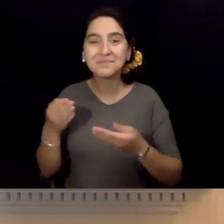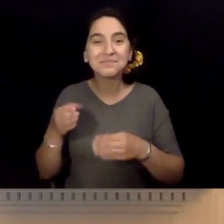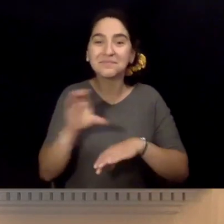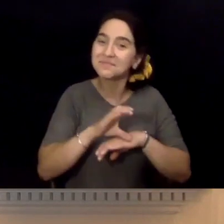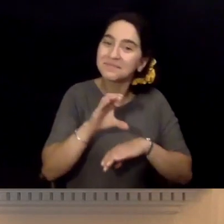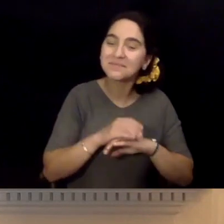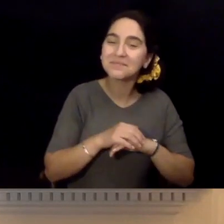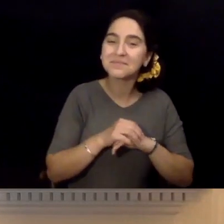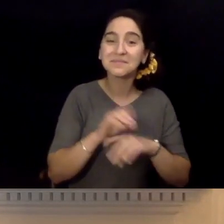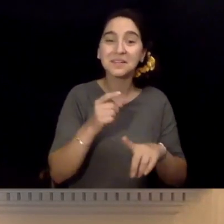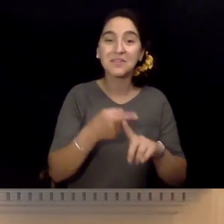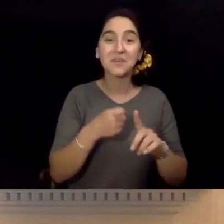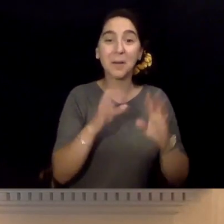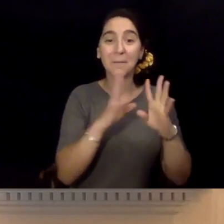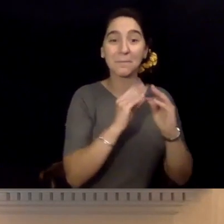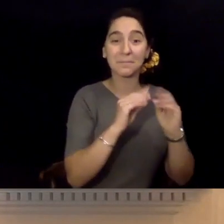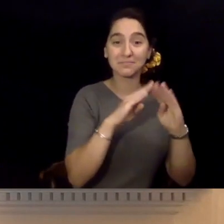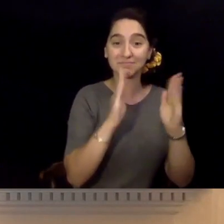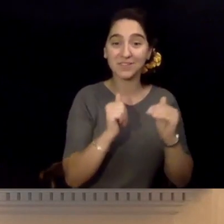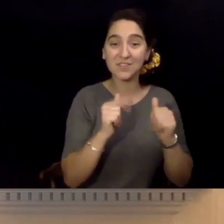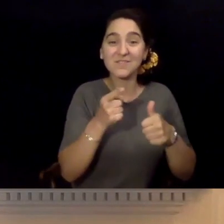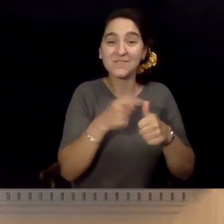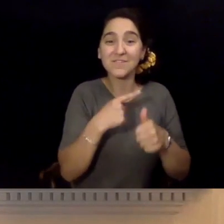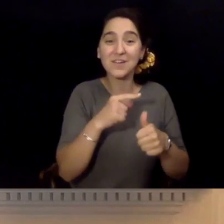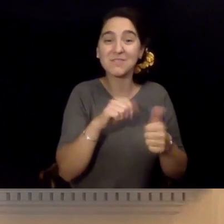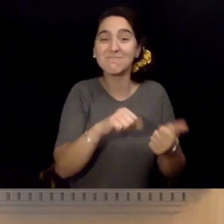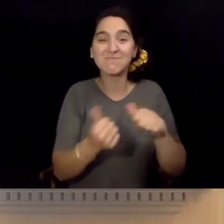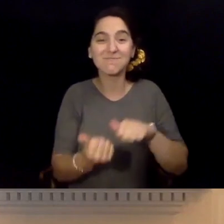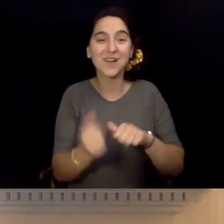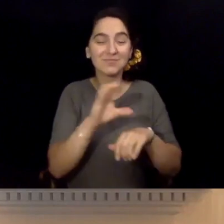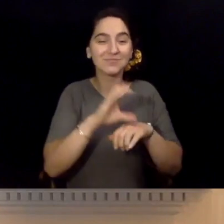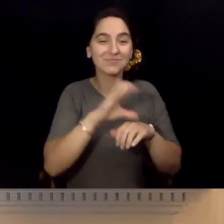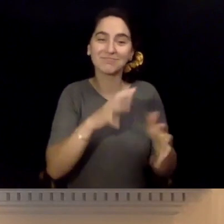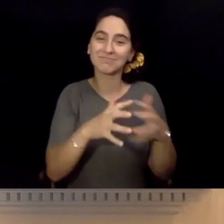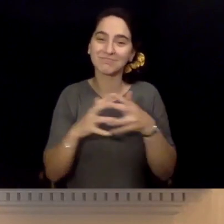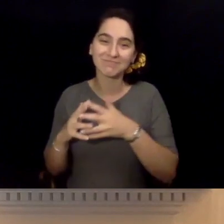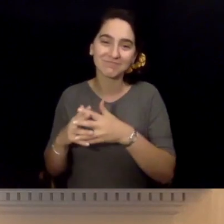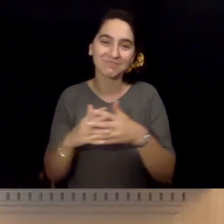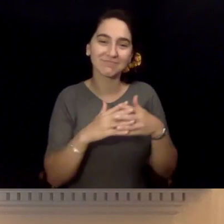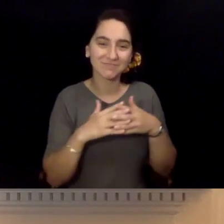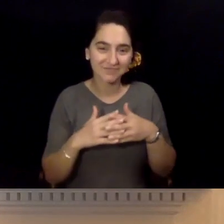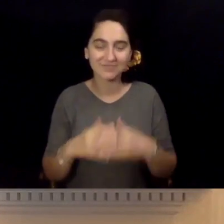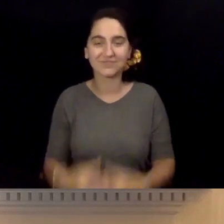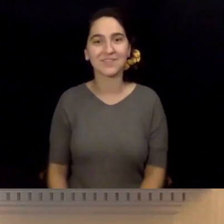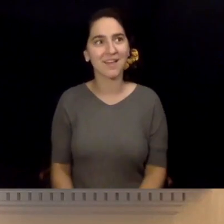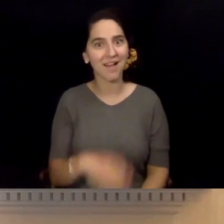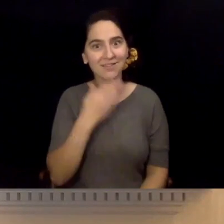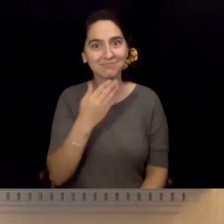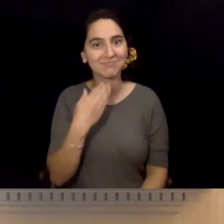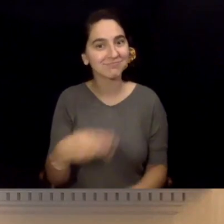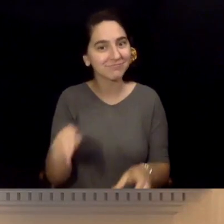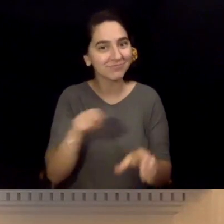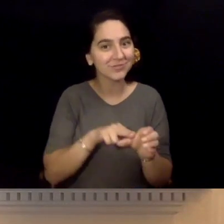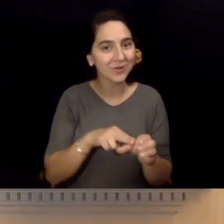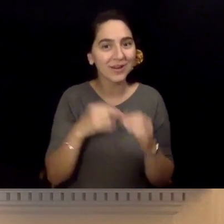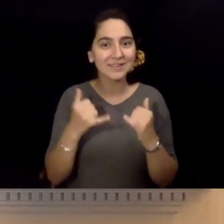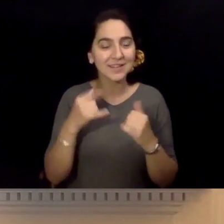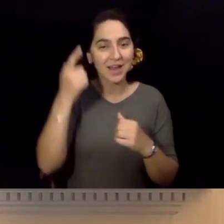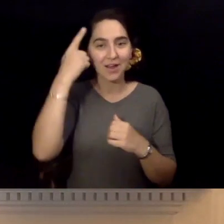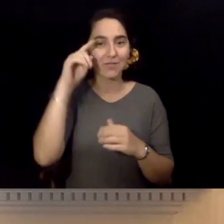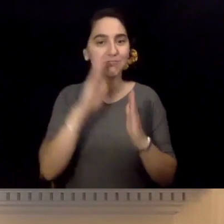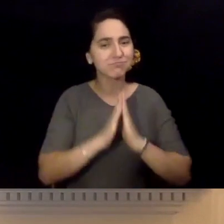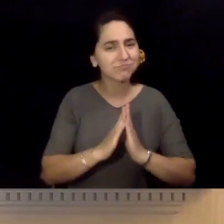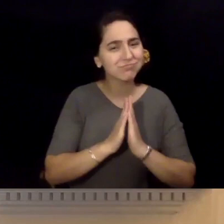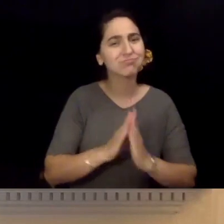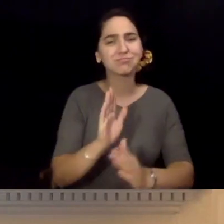Greetings to you, church, from the meeting house of the First Baptist Church in America. Thank you for joining us for this time of